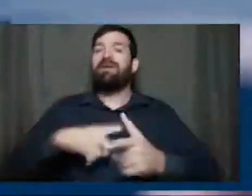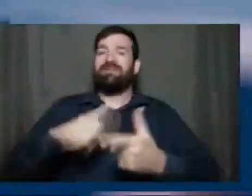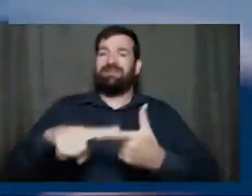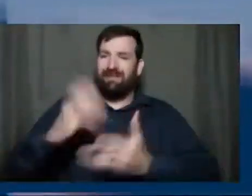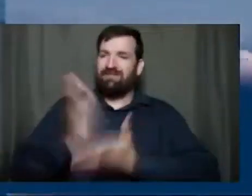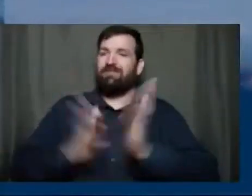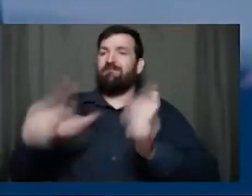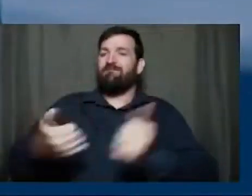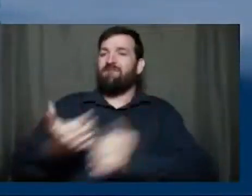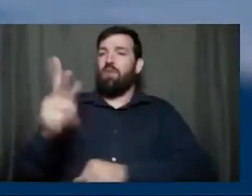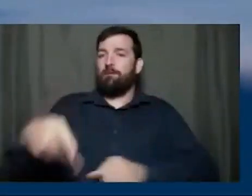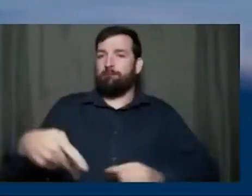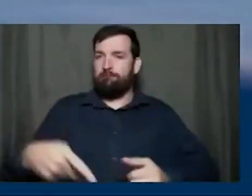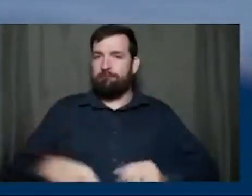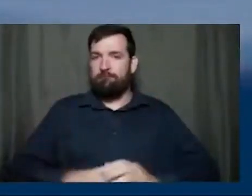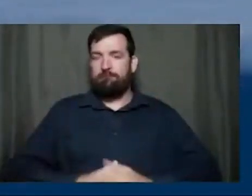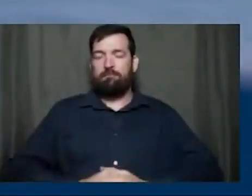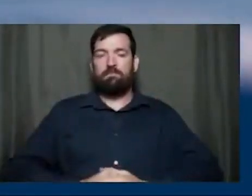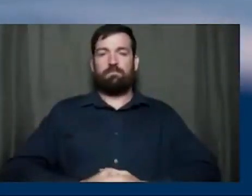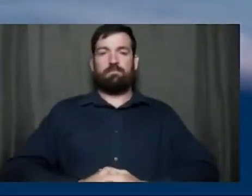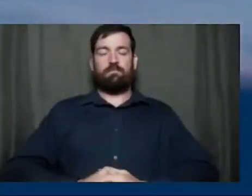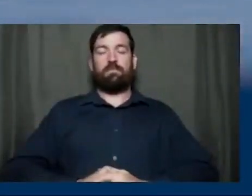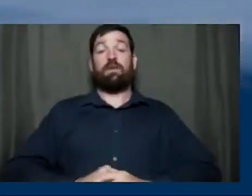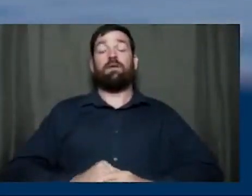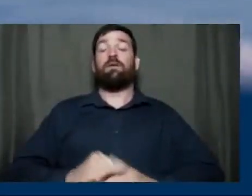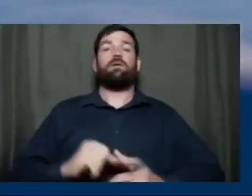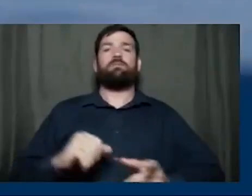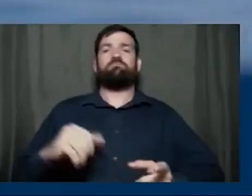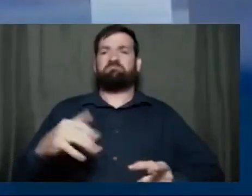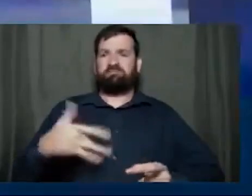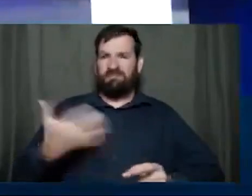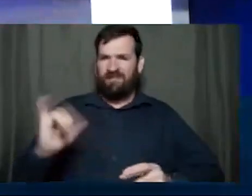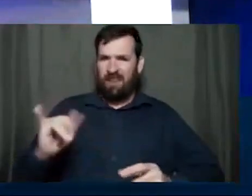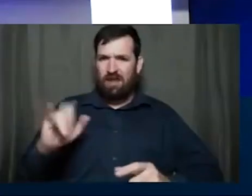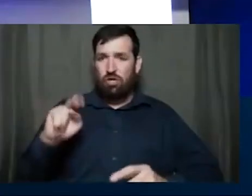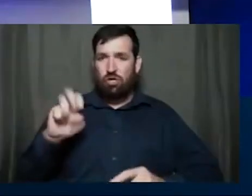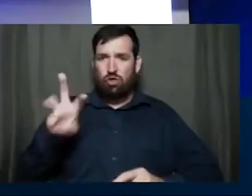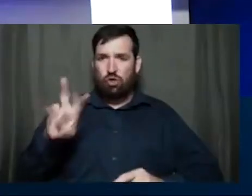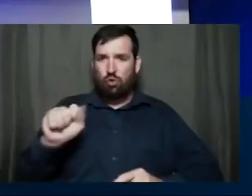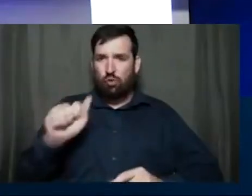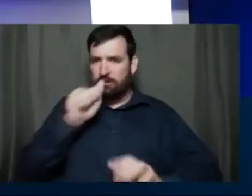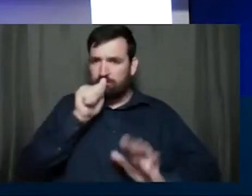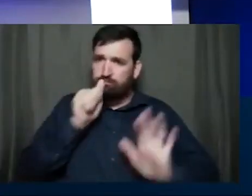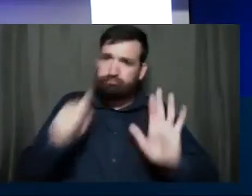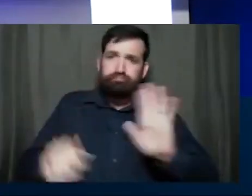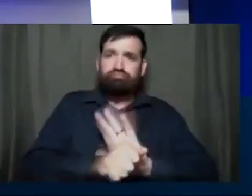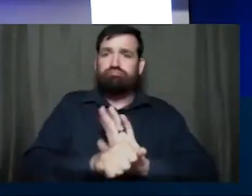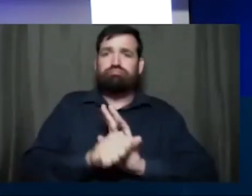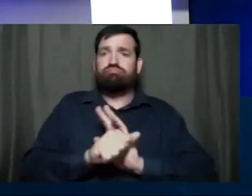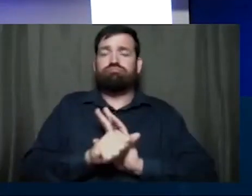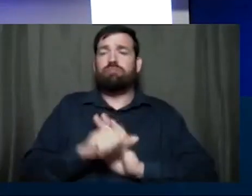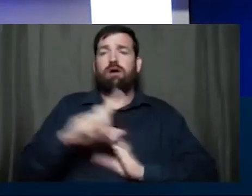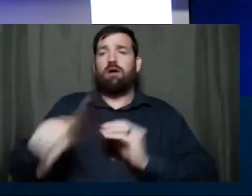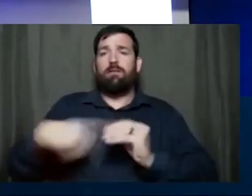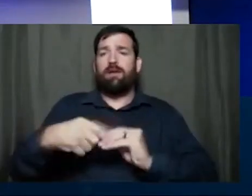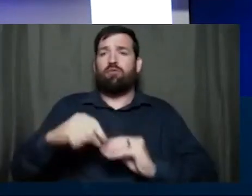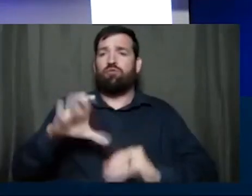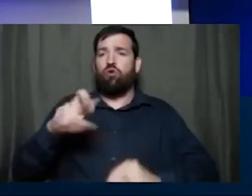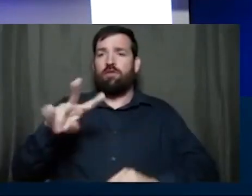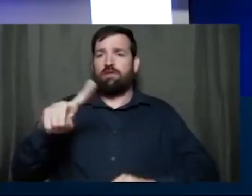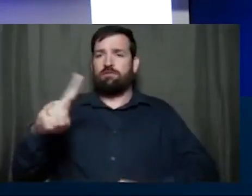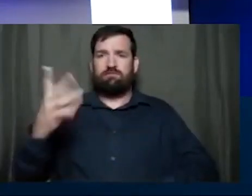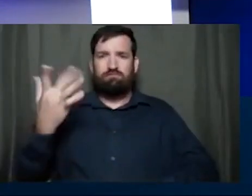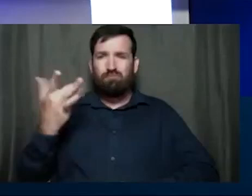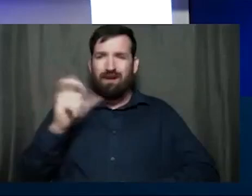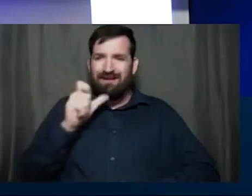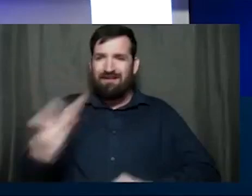But Lindell is asking, I feel the news is burying the news on COVID these days. Why do you think it is not a headline? The hospitals